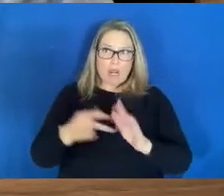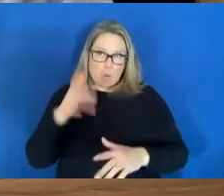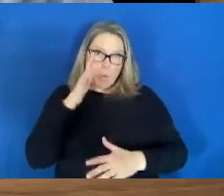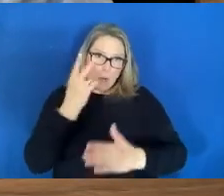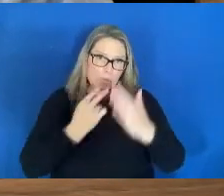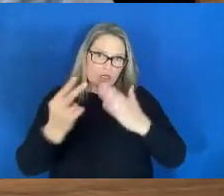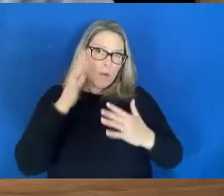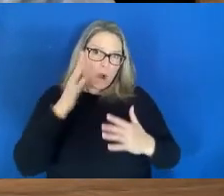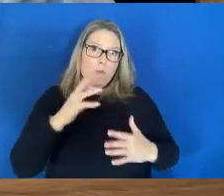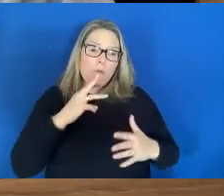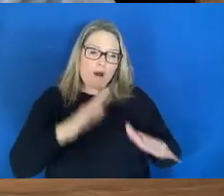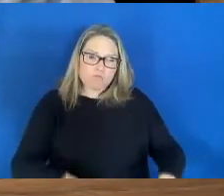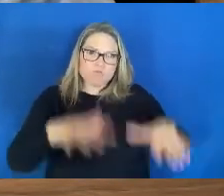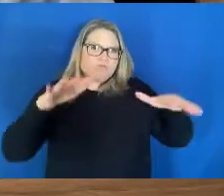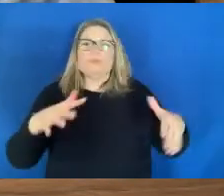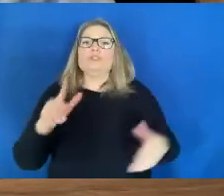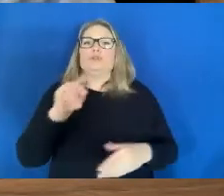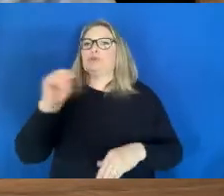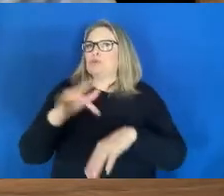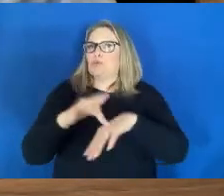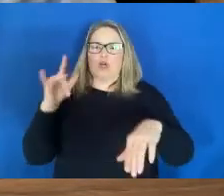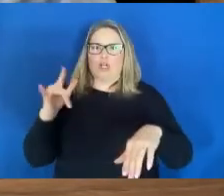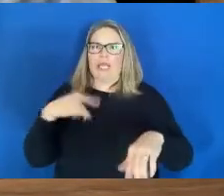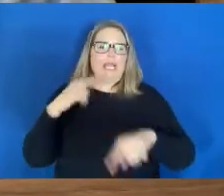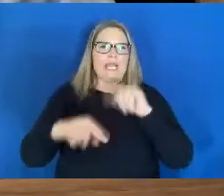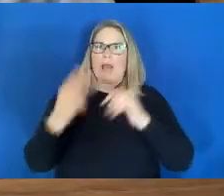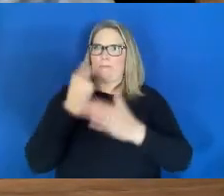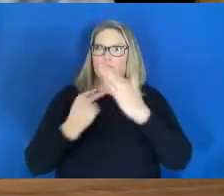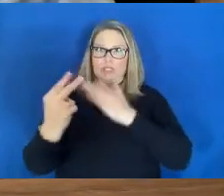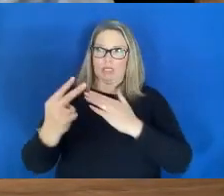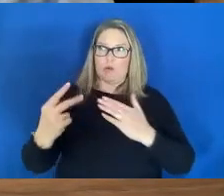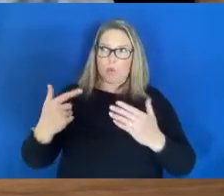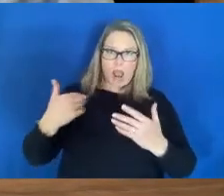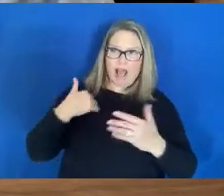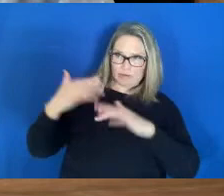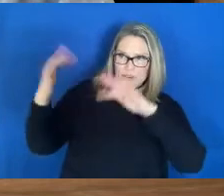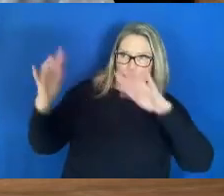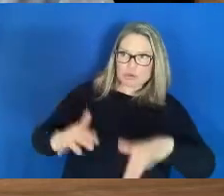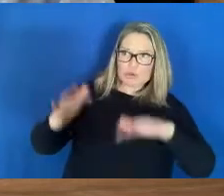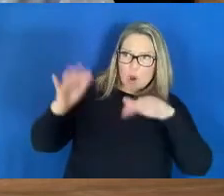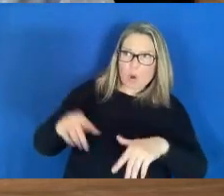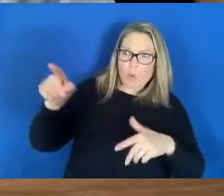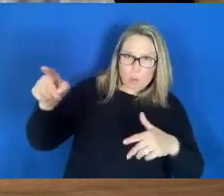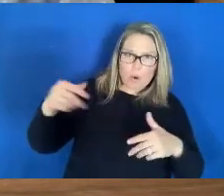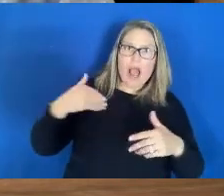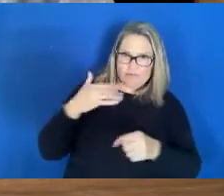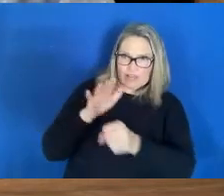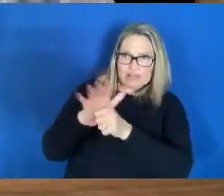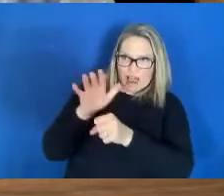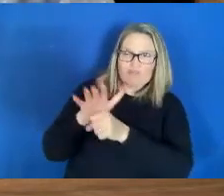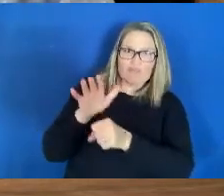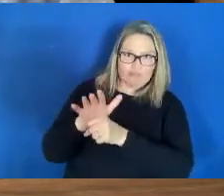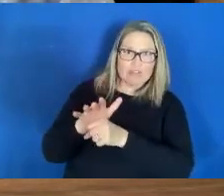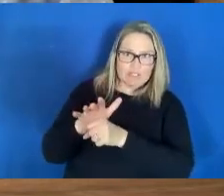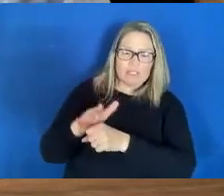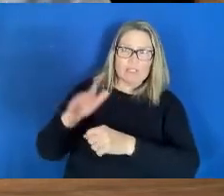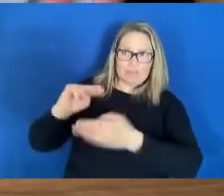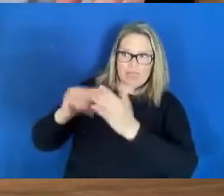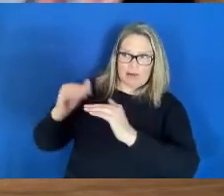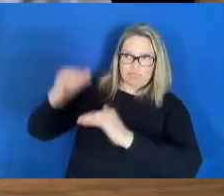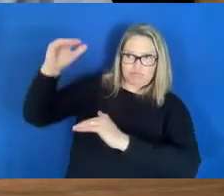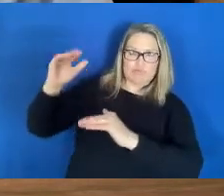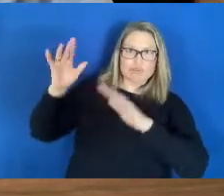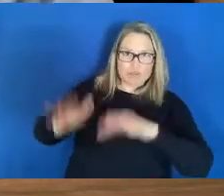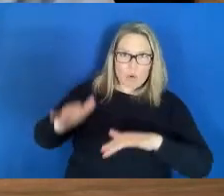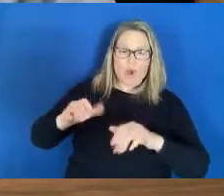year, it's still too early. There's enough snow. We could see a very severe flood season this year, or we